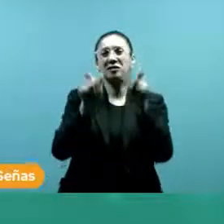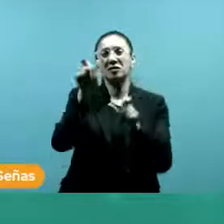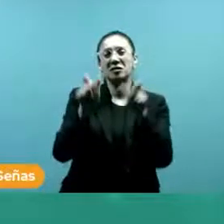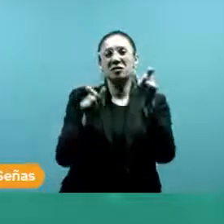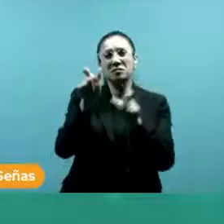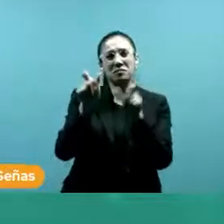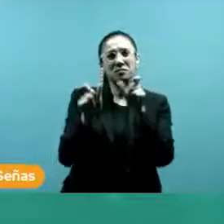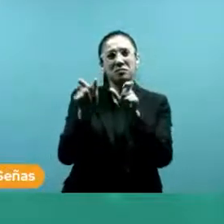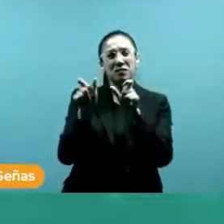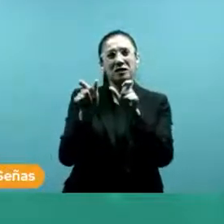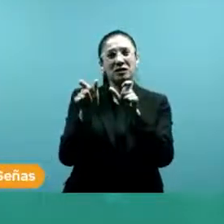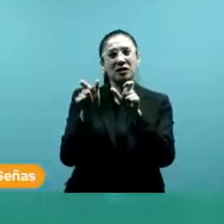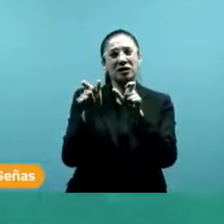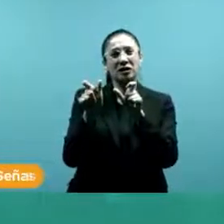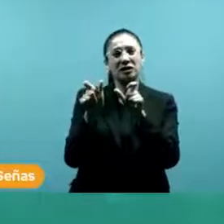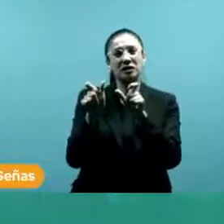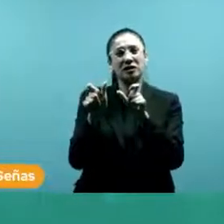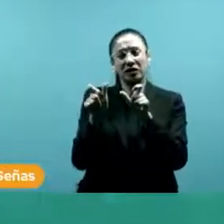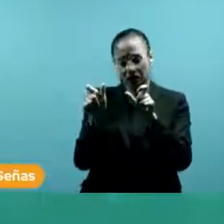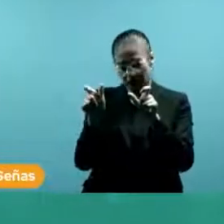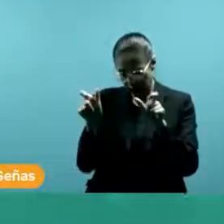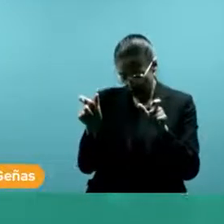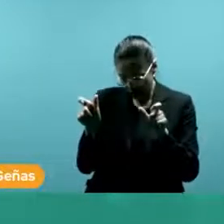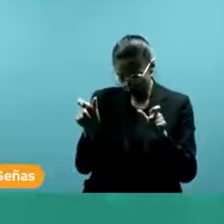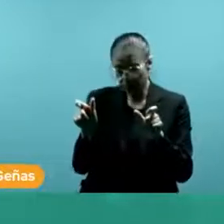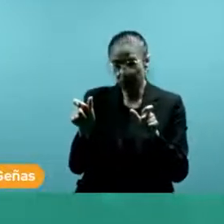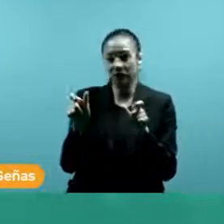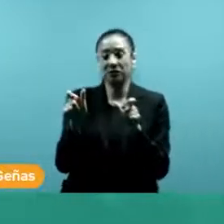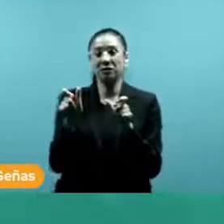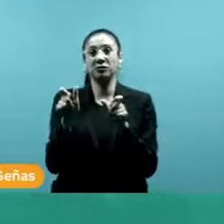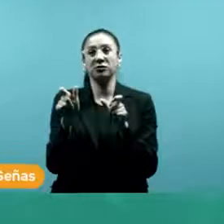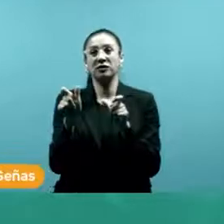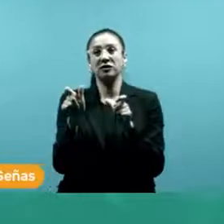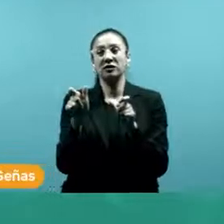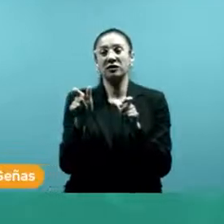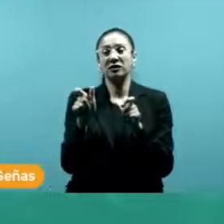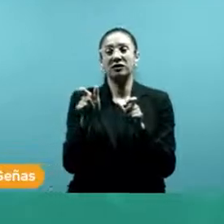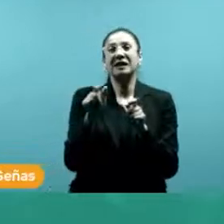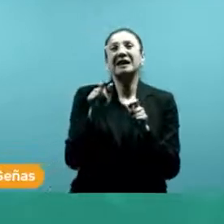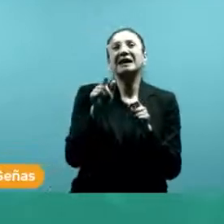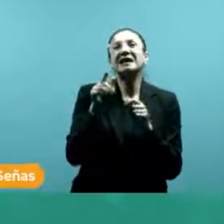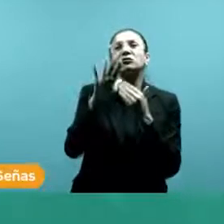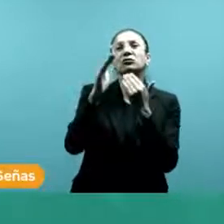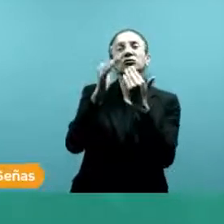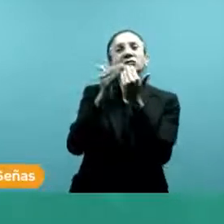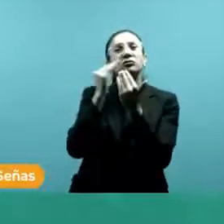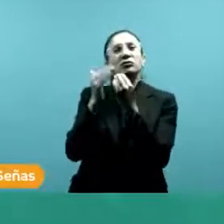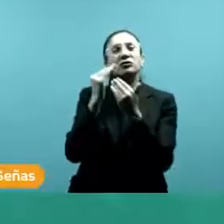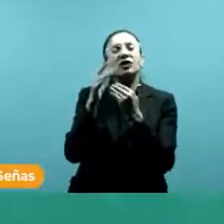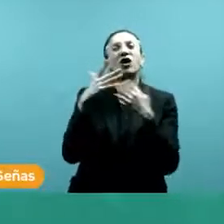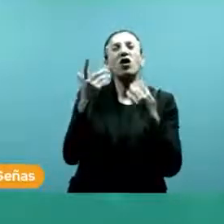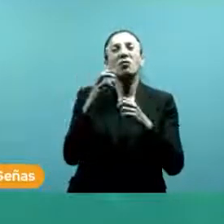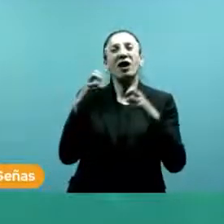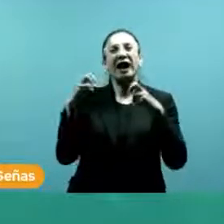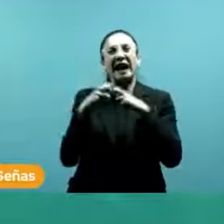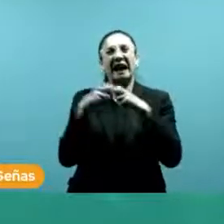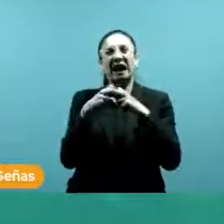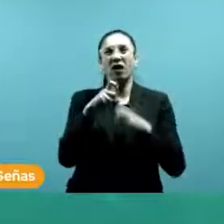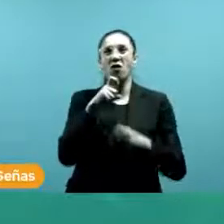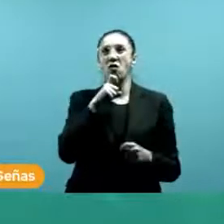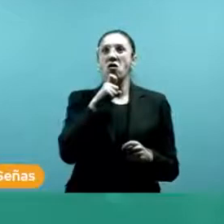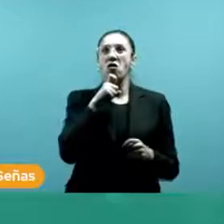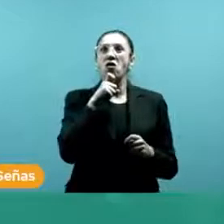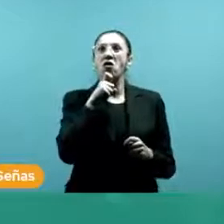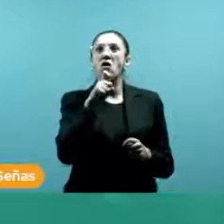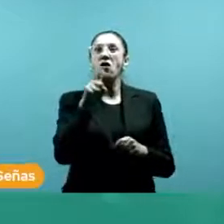people's minds with the ideology of hatred, and this is something very important. Odio, y esto es